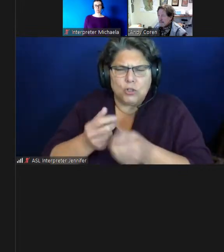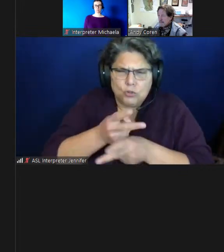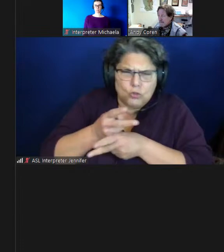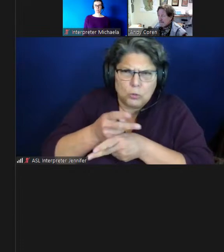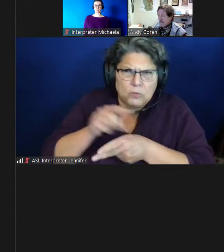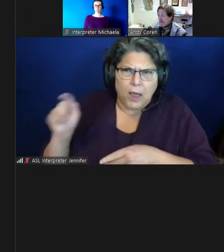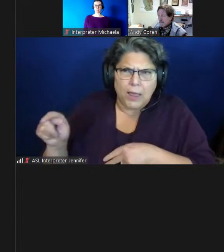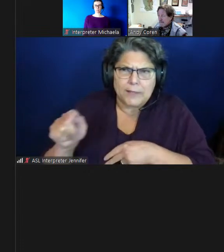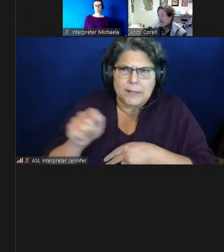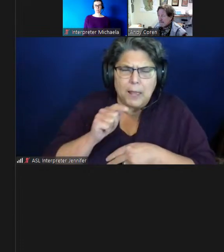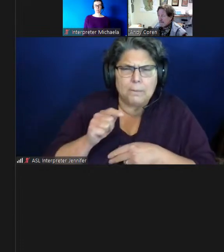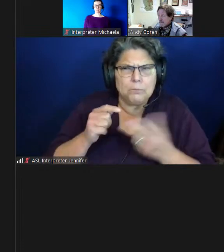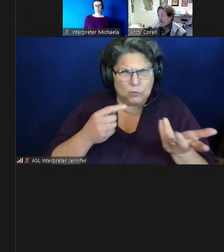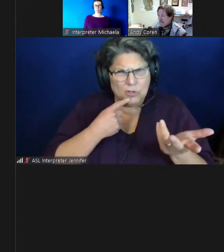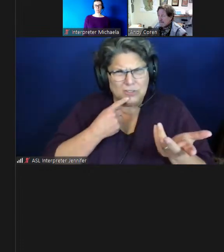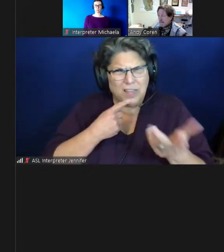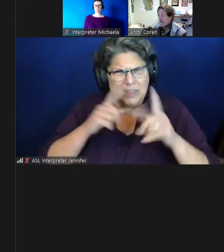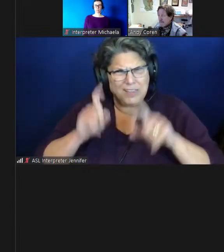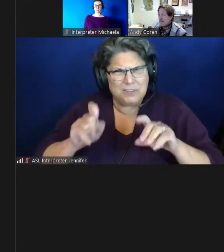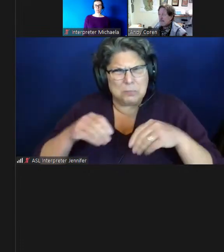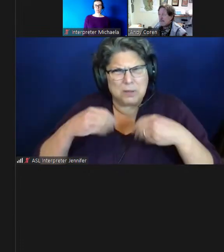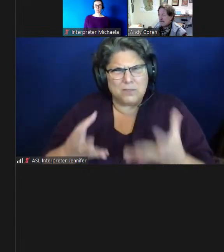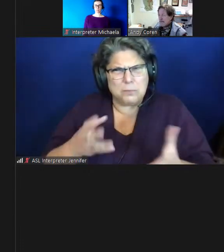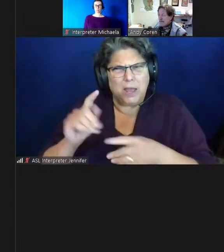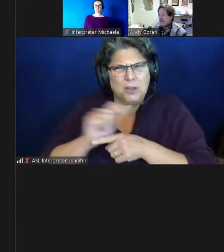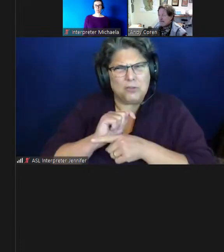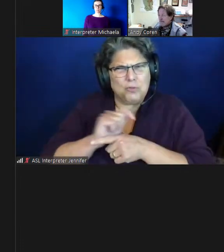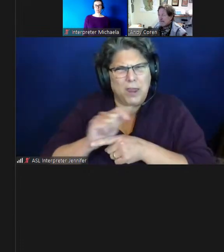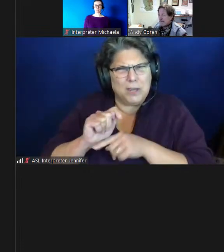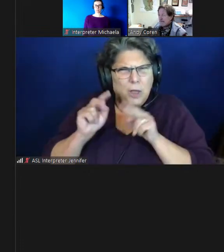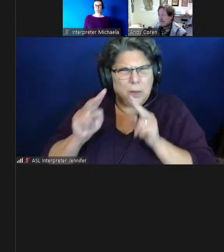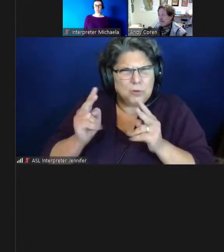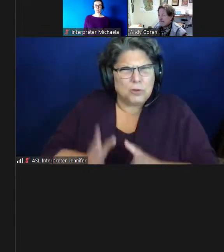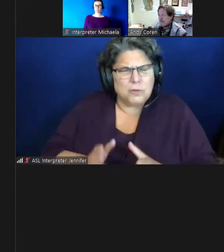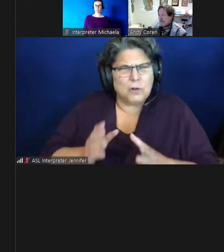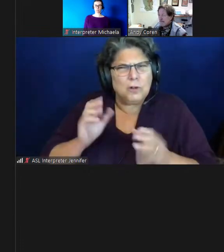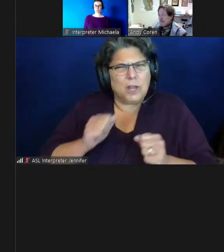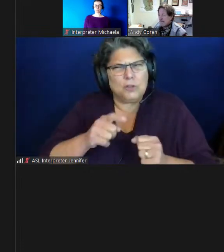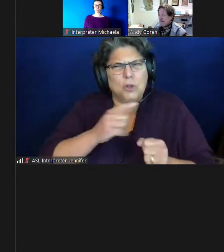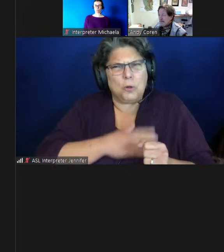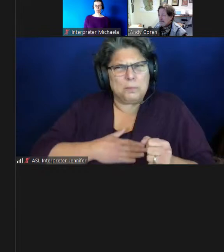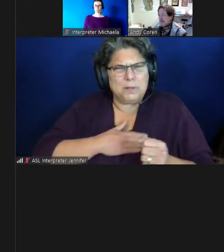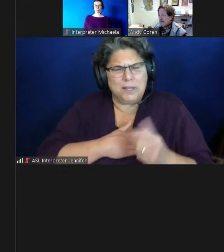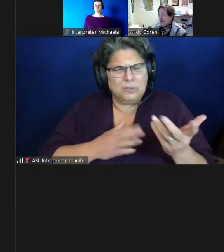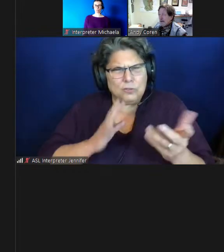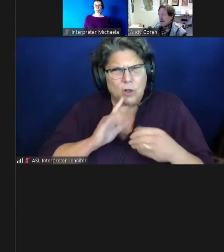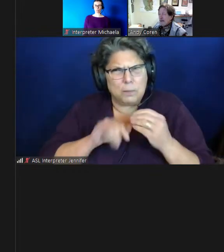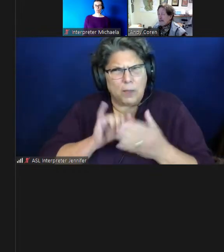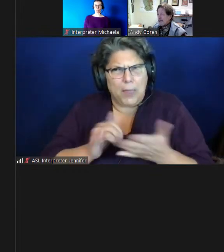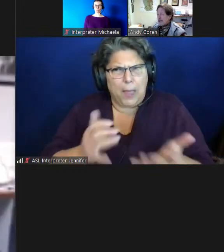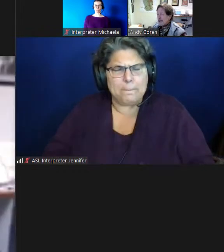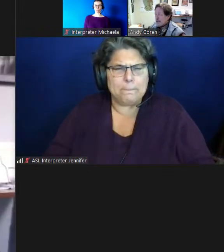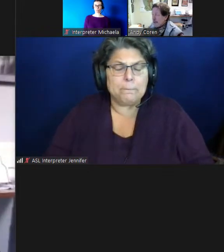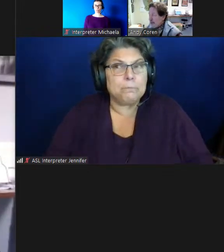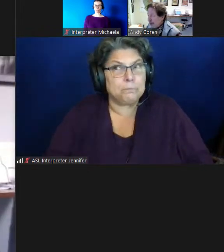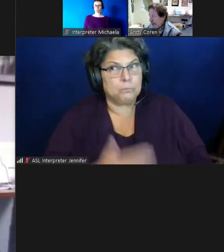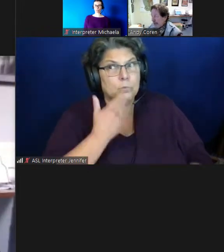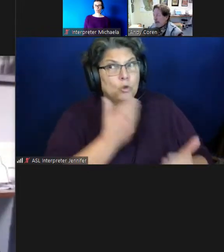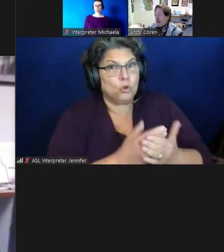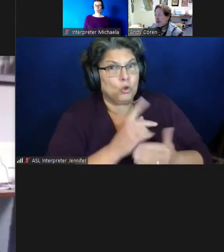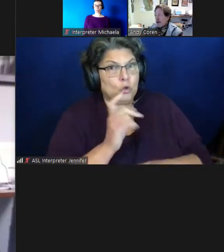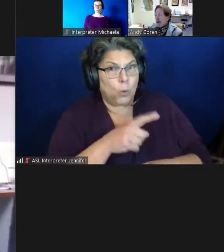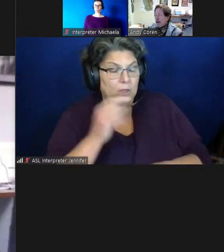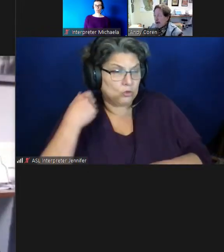be administered by a trained observer, and I'm just wondering if you could address those concerns. That's a good question.